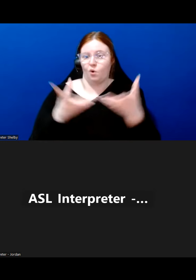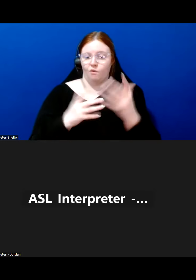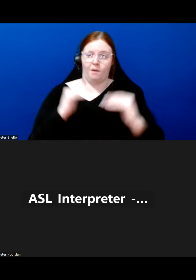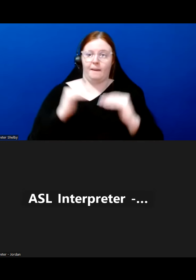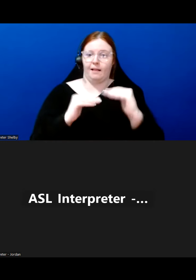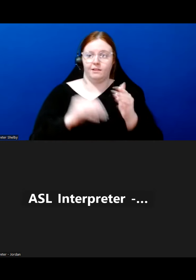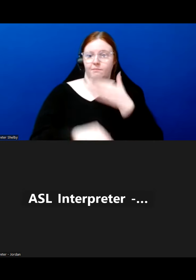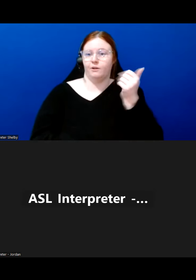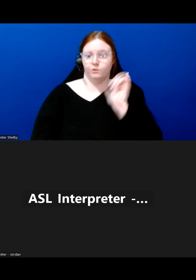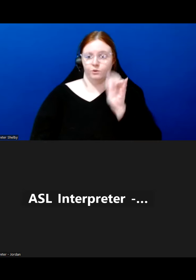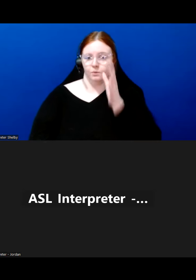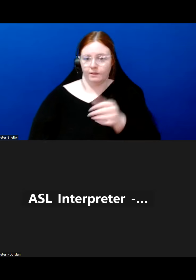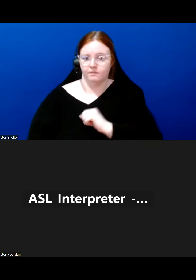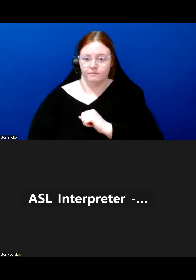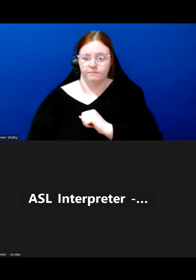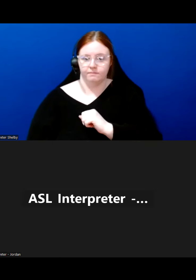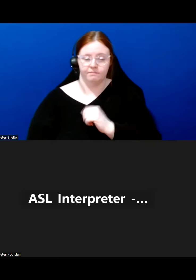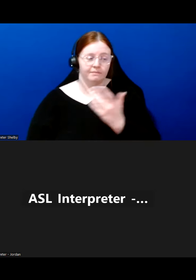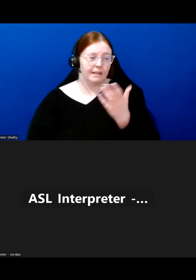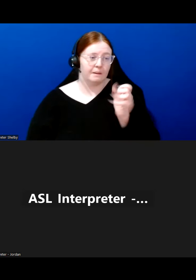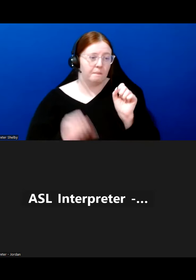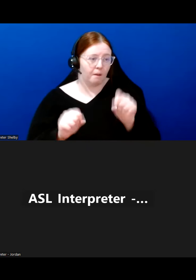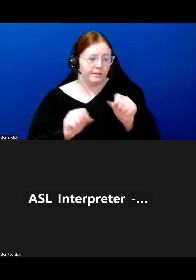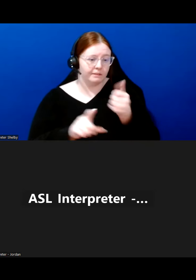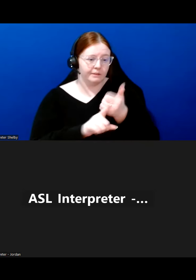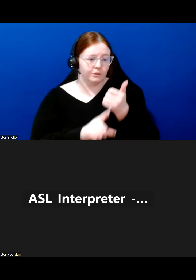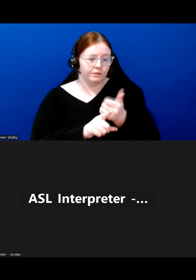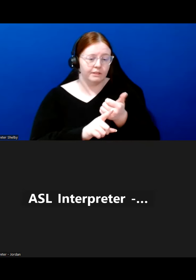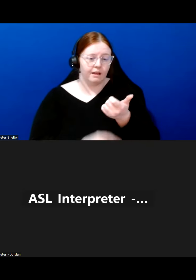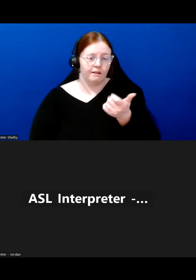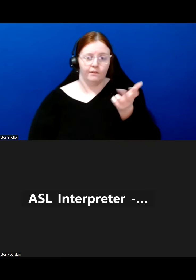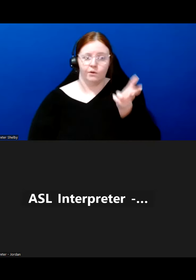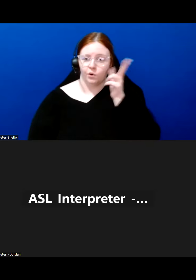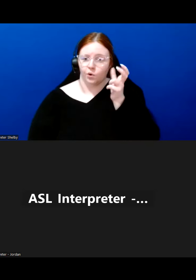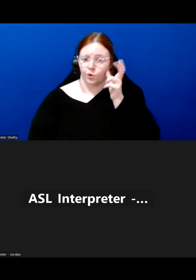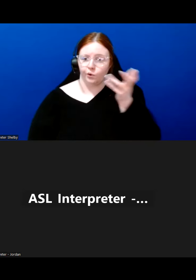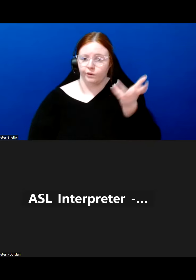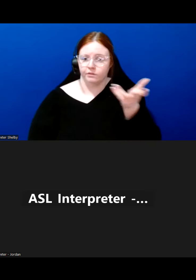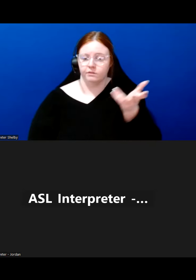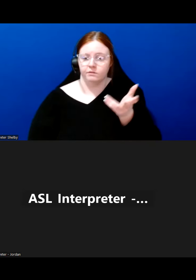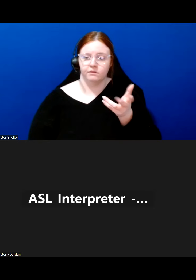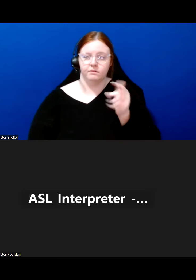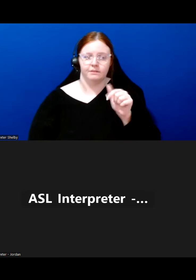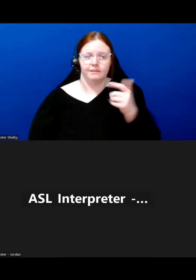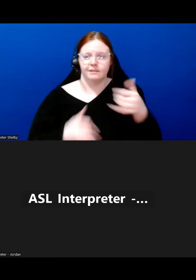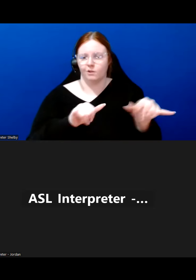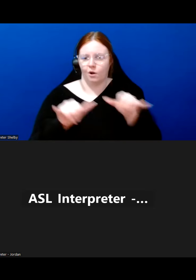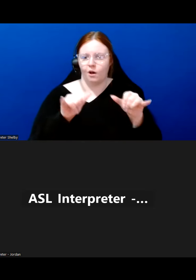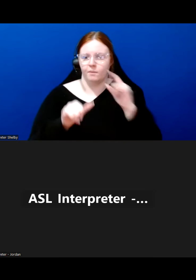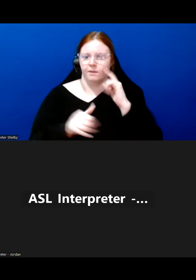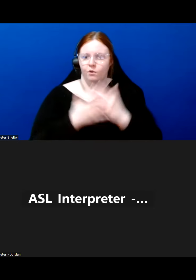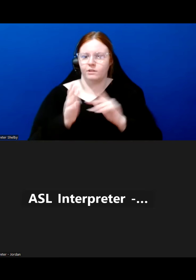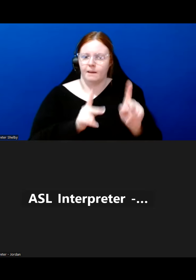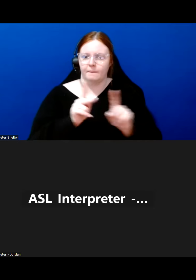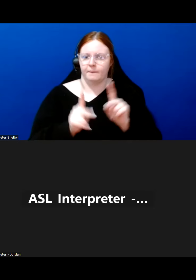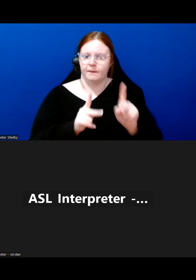balance. Yeah. And some of you may have heard as well, this is a common thing that can occur for people. There are